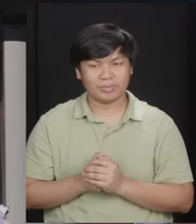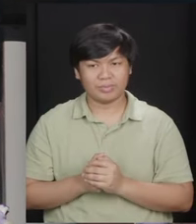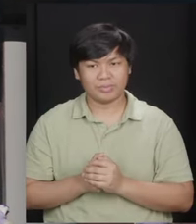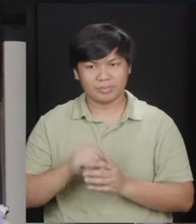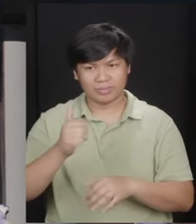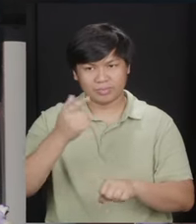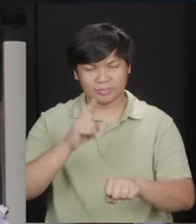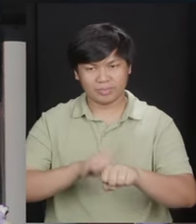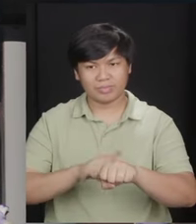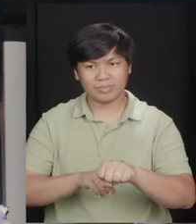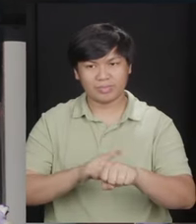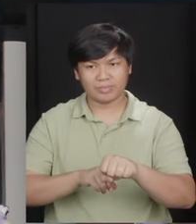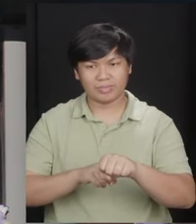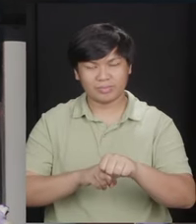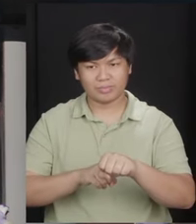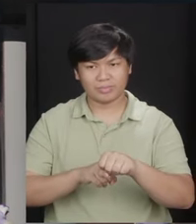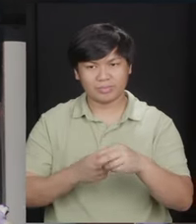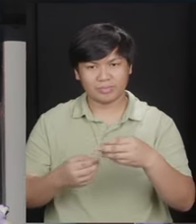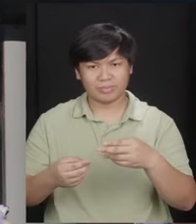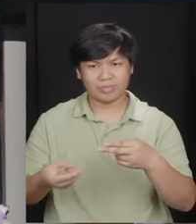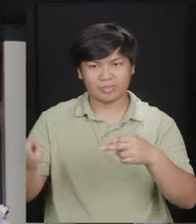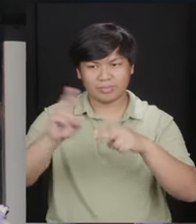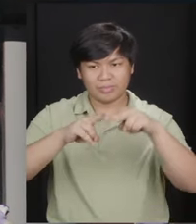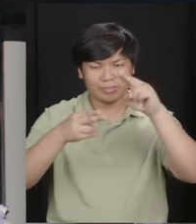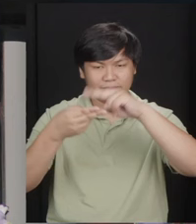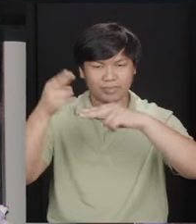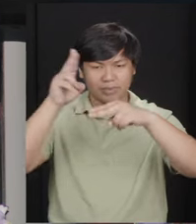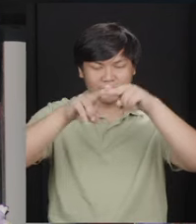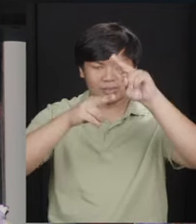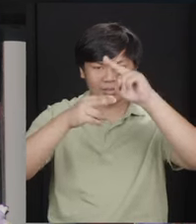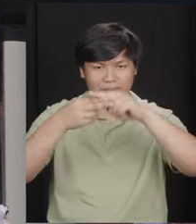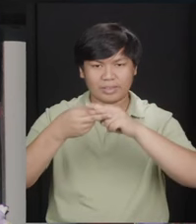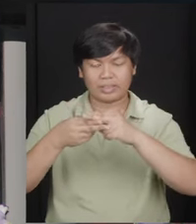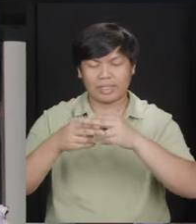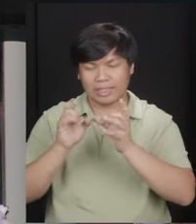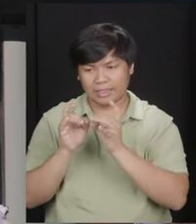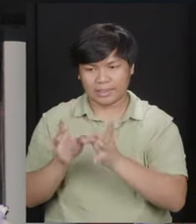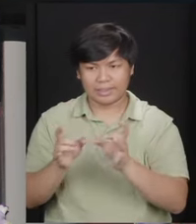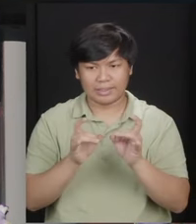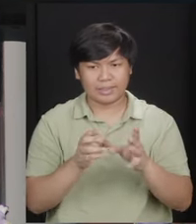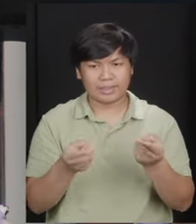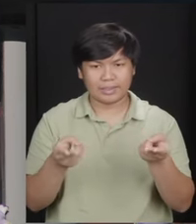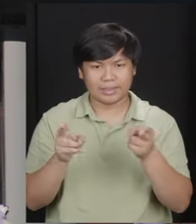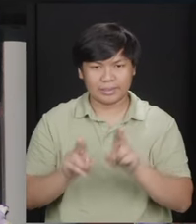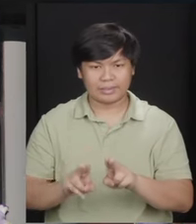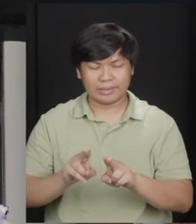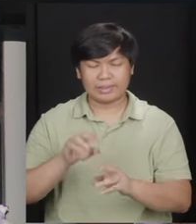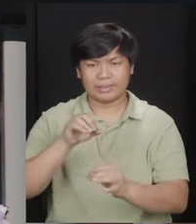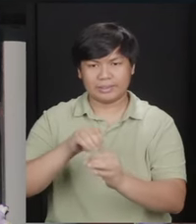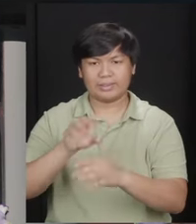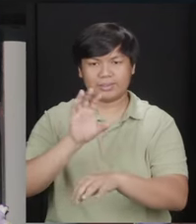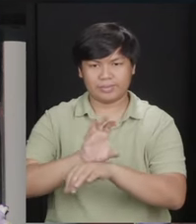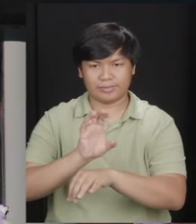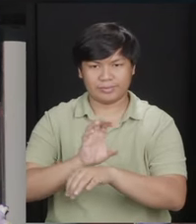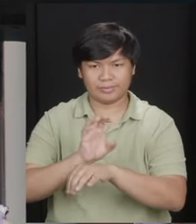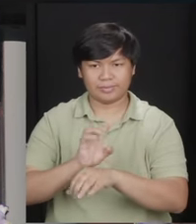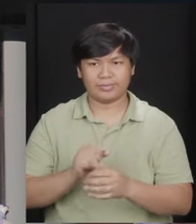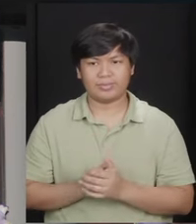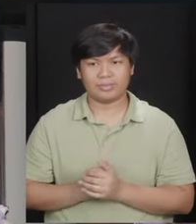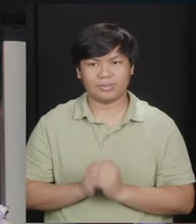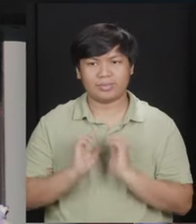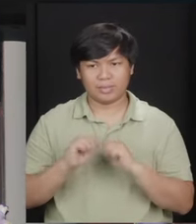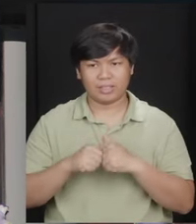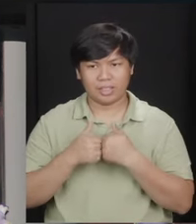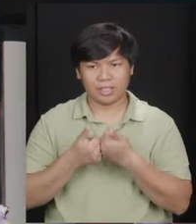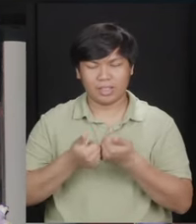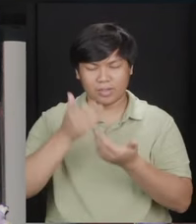Sometimes the same escalating cycle of hate happens in churches. How do